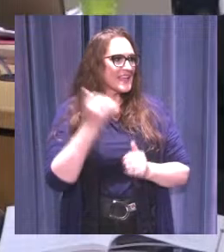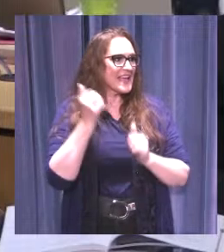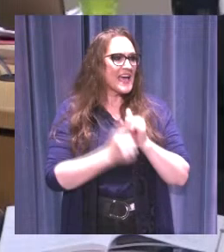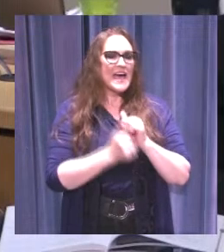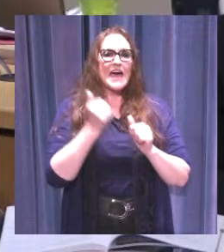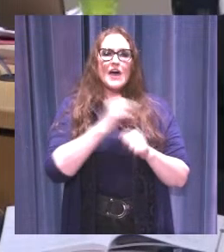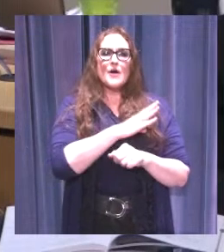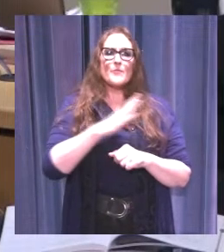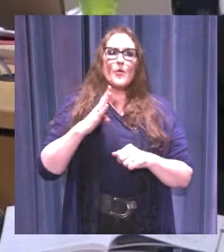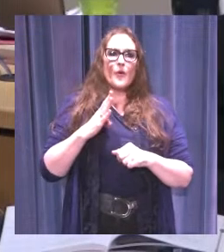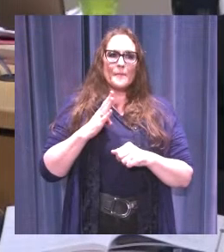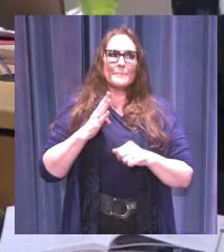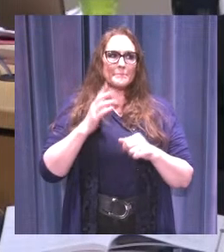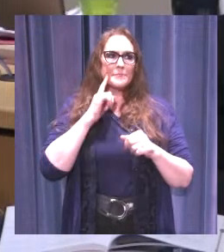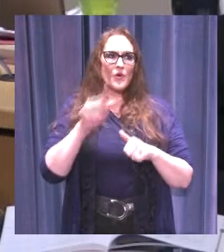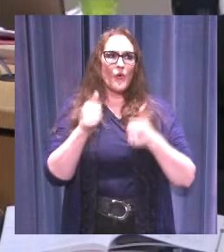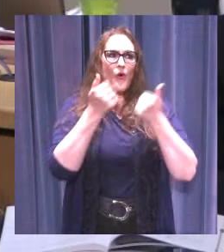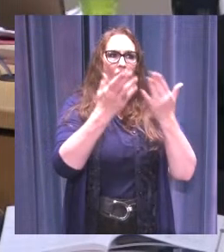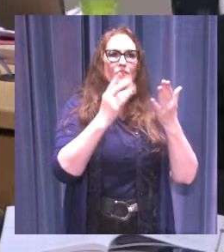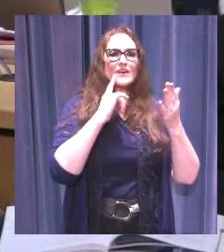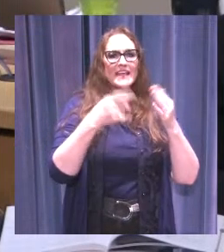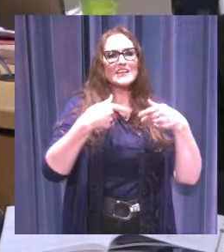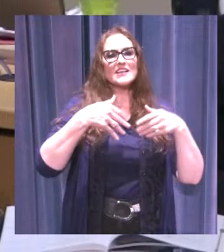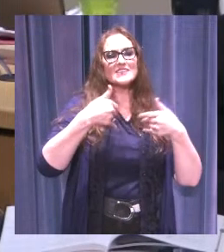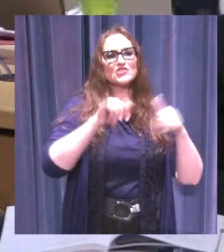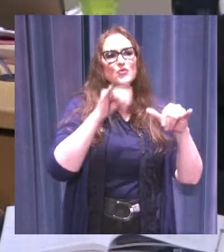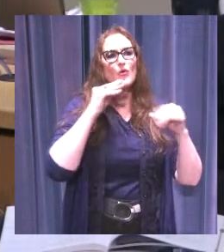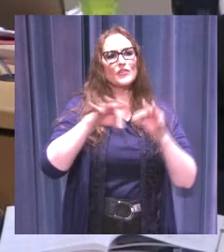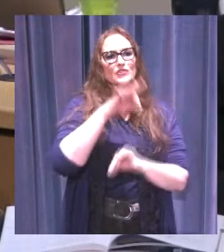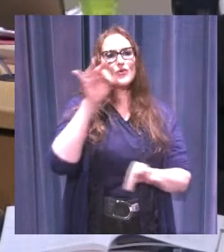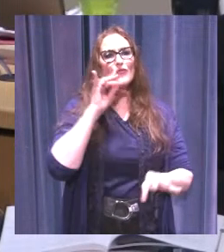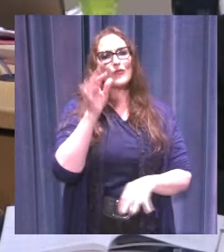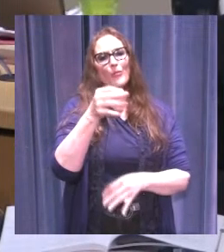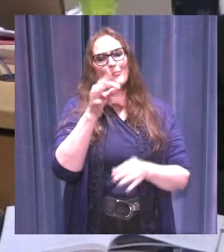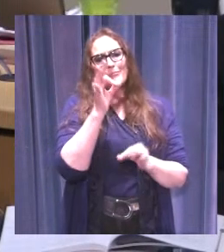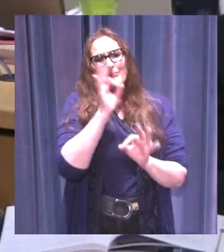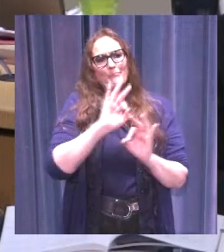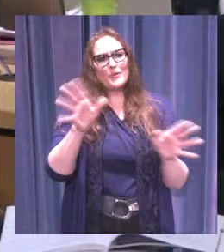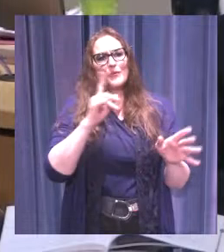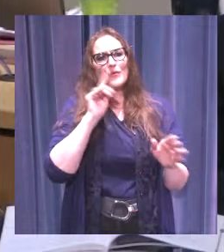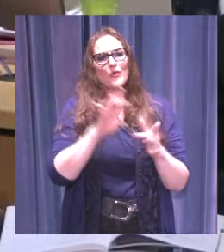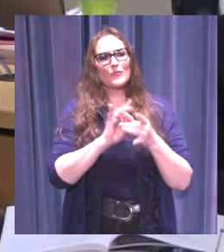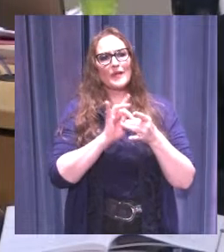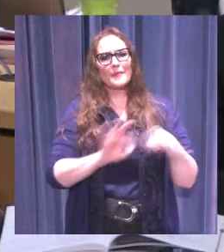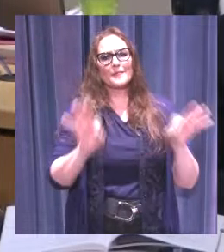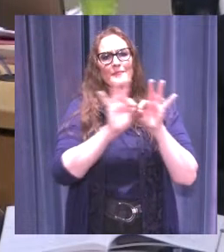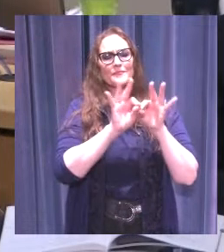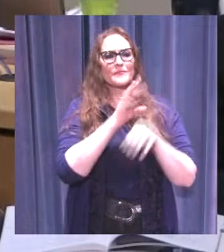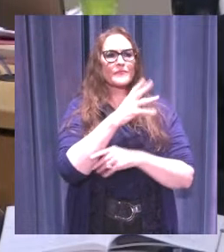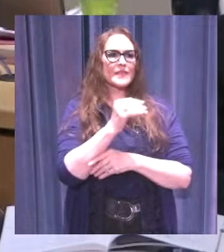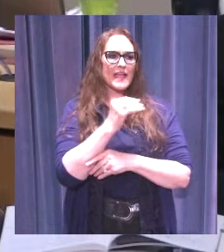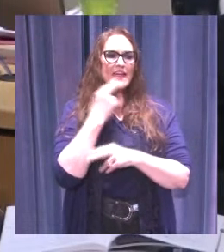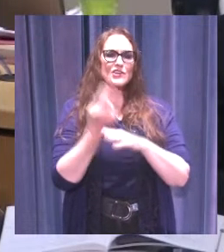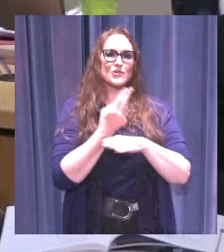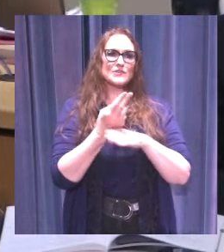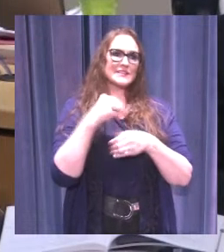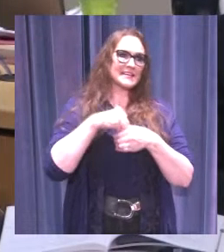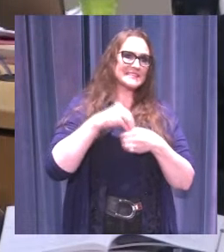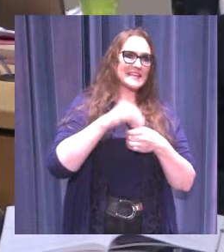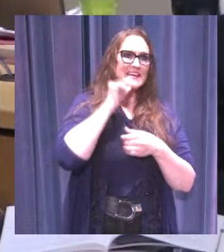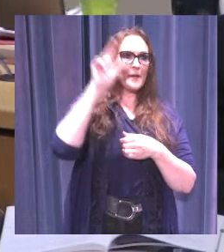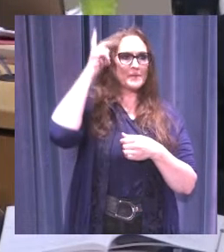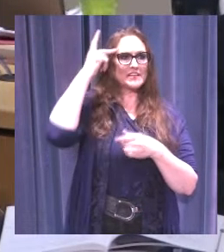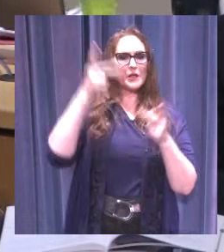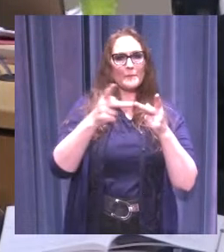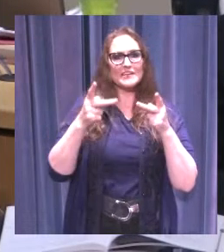voted to offer the position to her has sold their soul for a paltry amount of relevance. Using the inherently non-political position